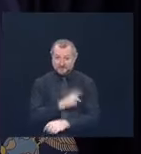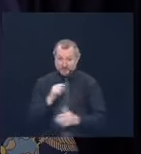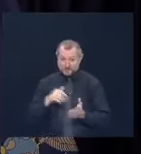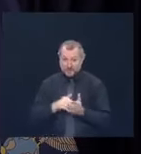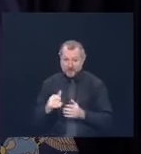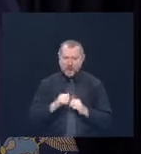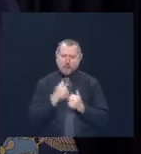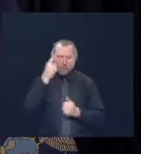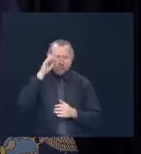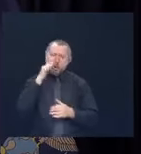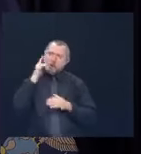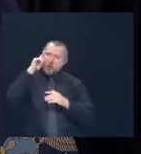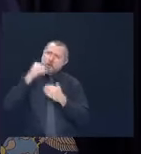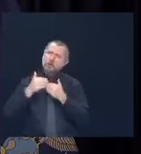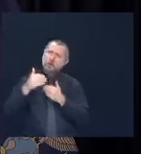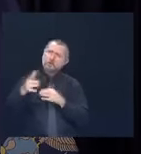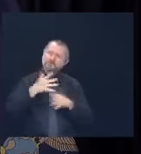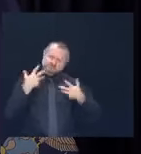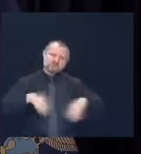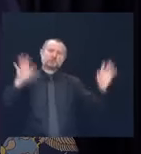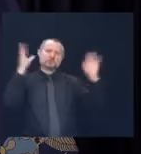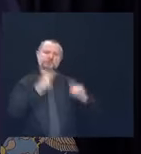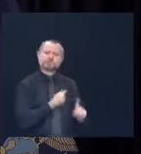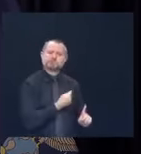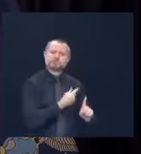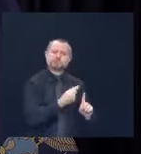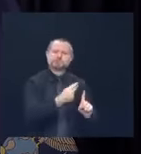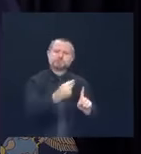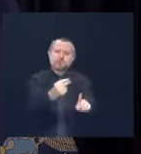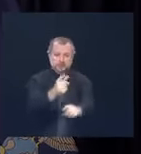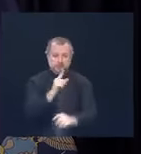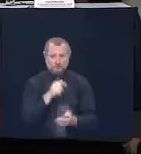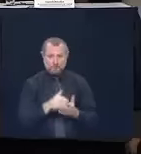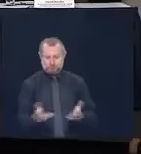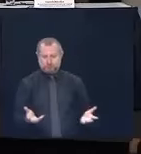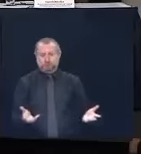to do 20 million vaccinations?